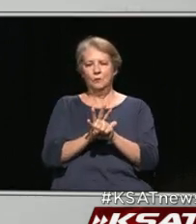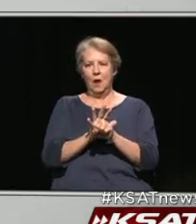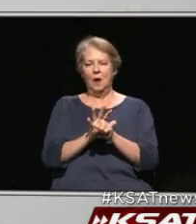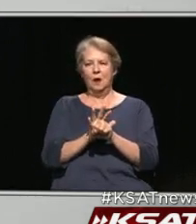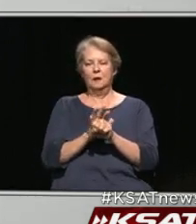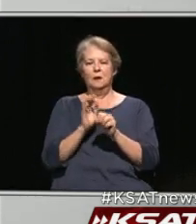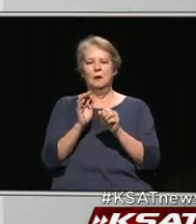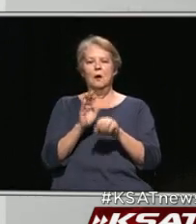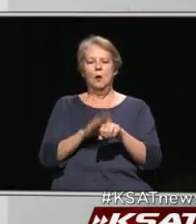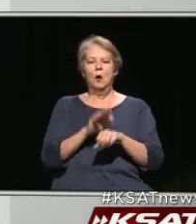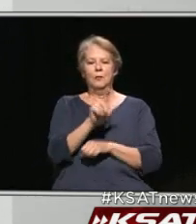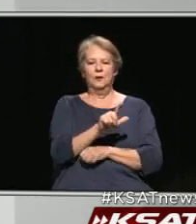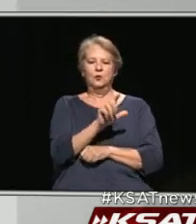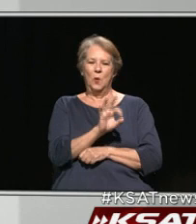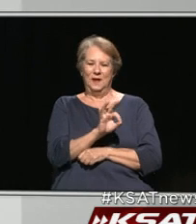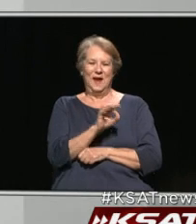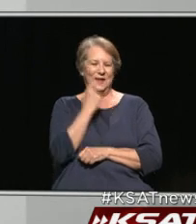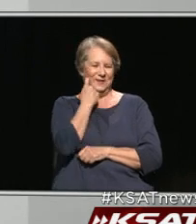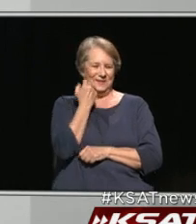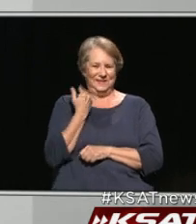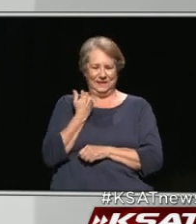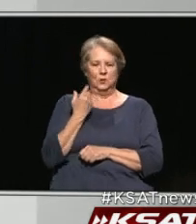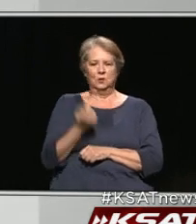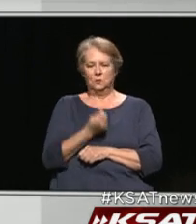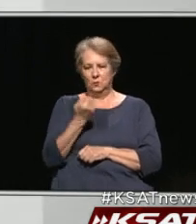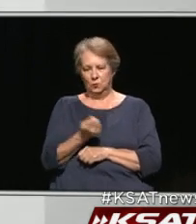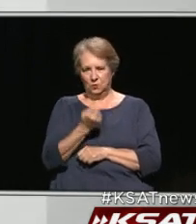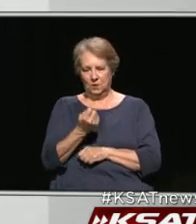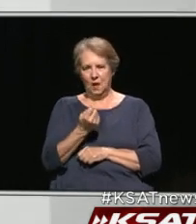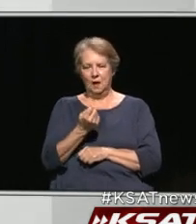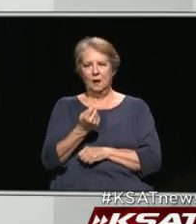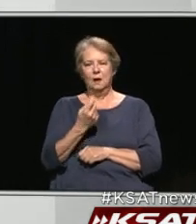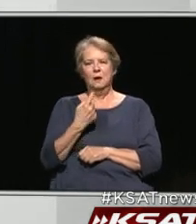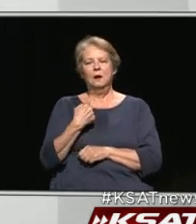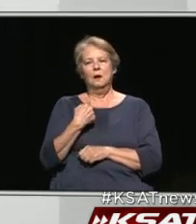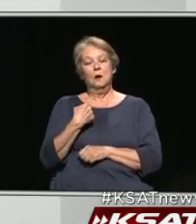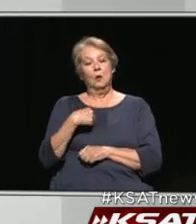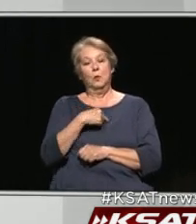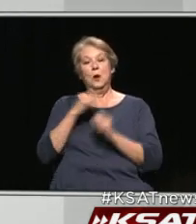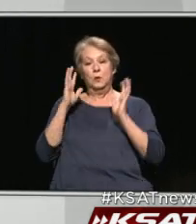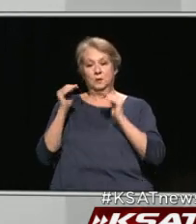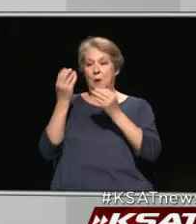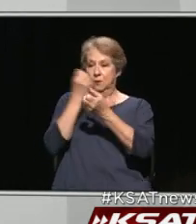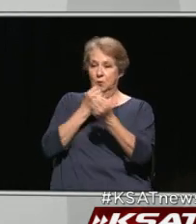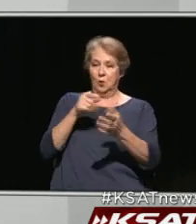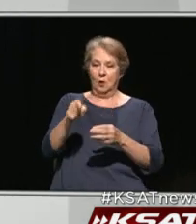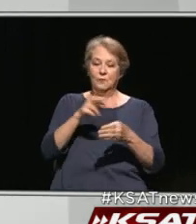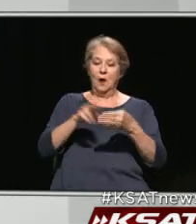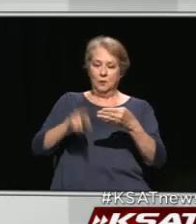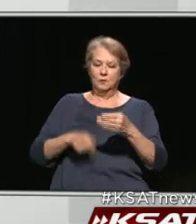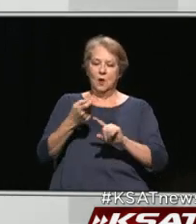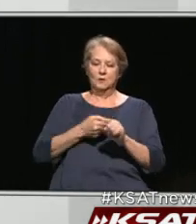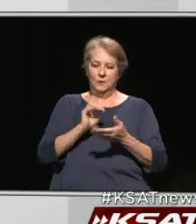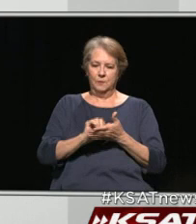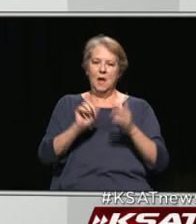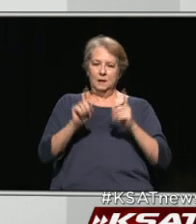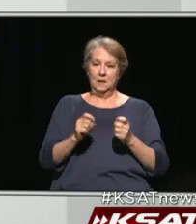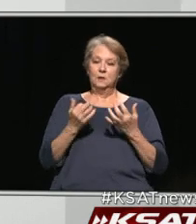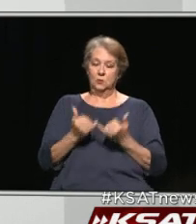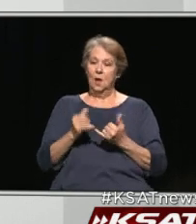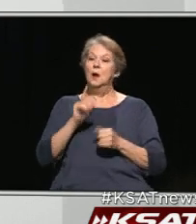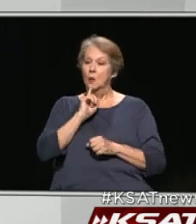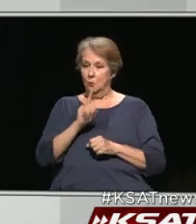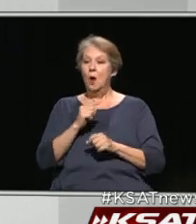on the 29th, this past Tuesday. We were expecting to notify him of the results of that test today, which were